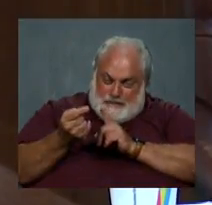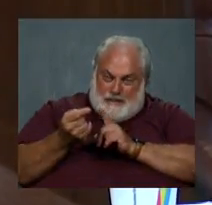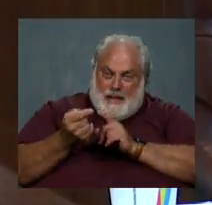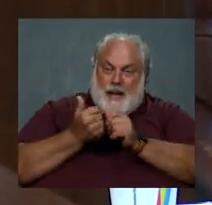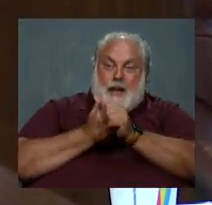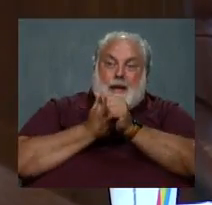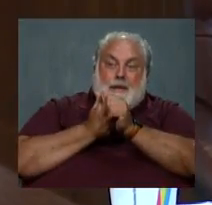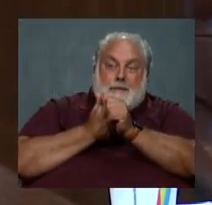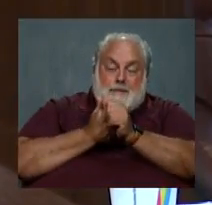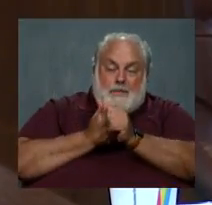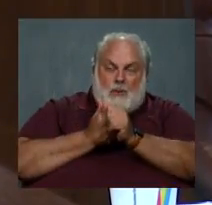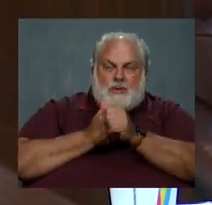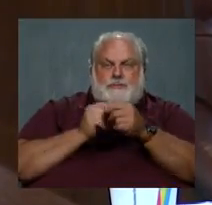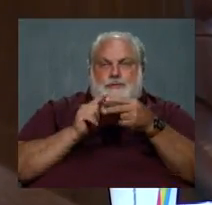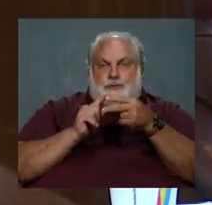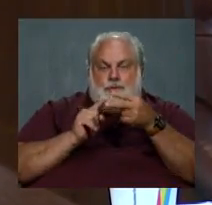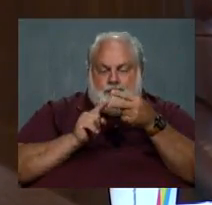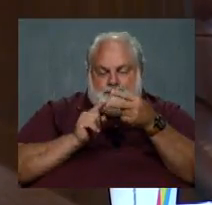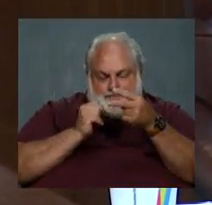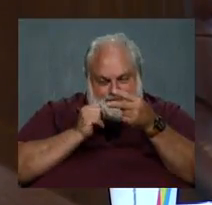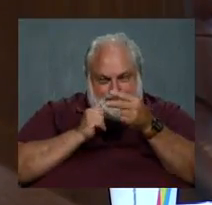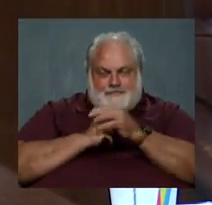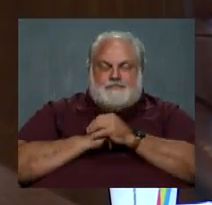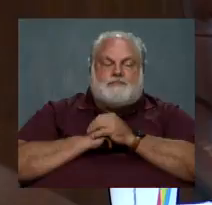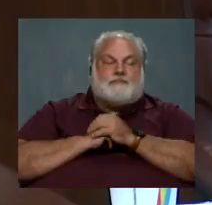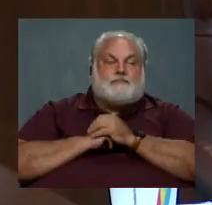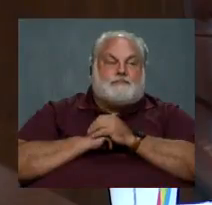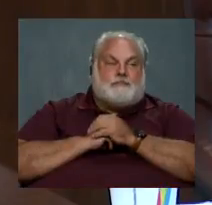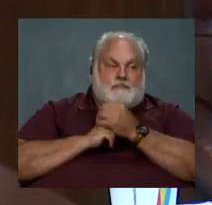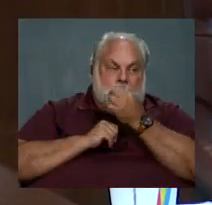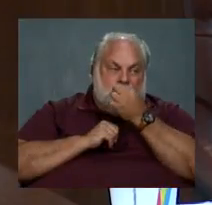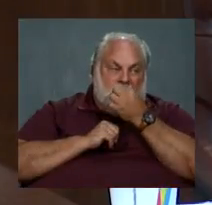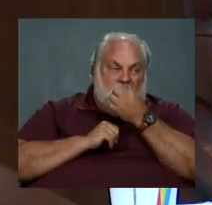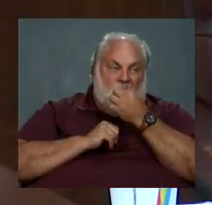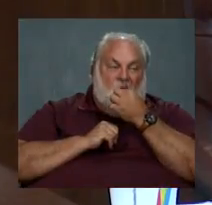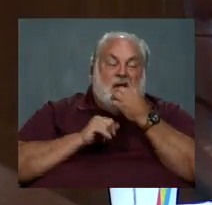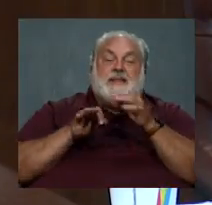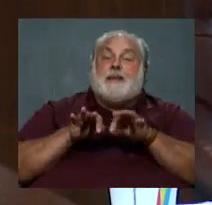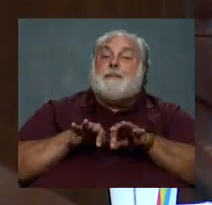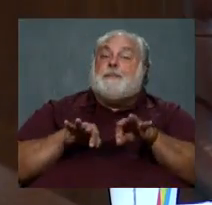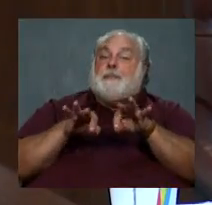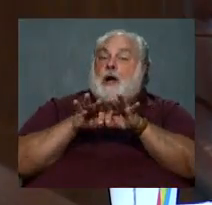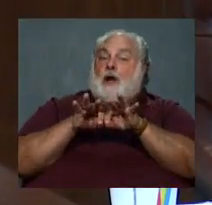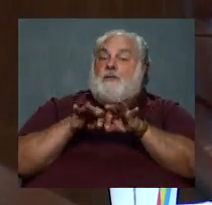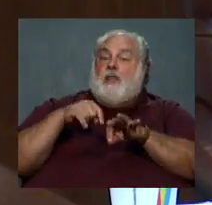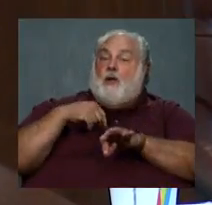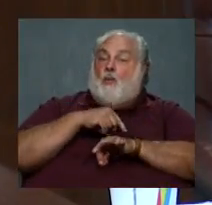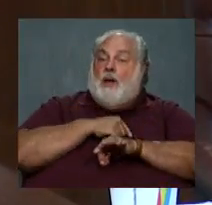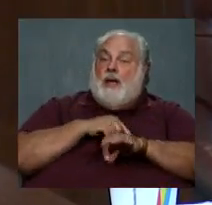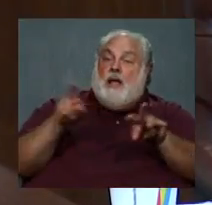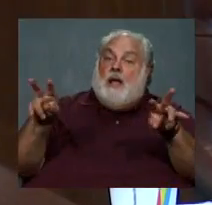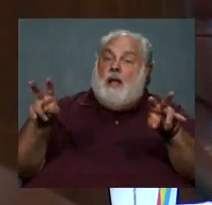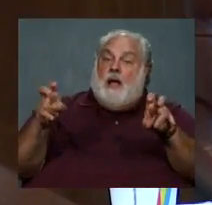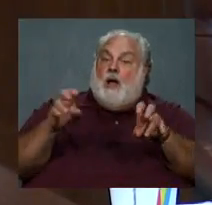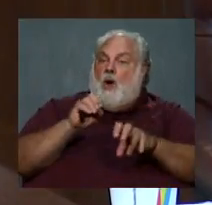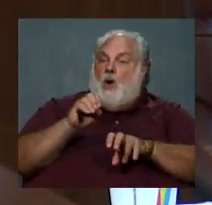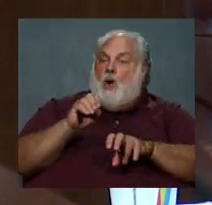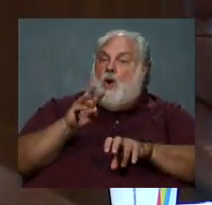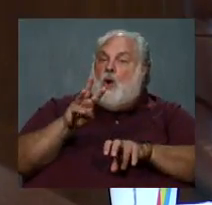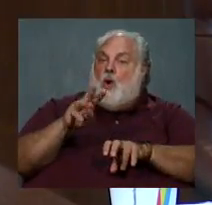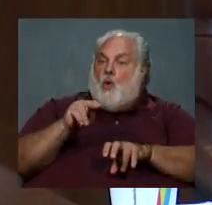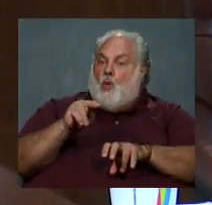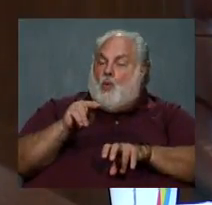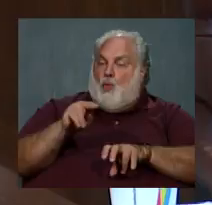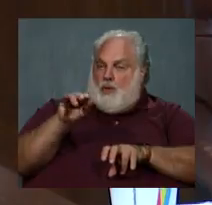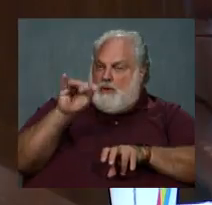Based on the way, well, two things. One is, I think it's imperative that we own it for lots of different